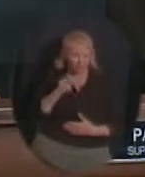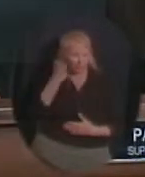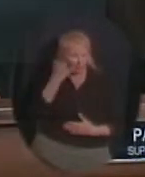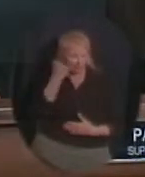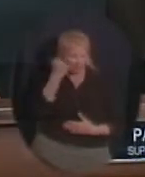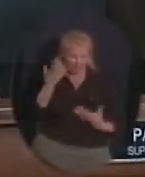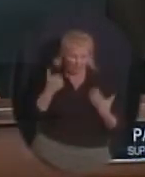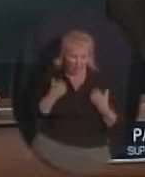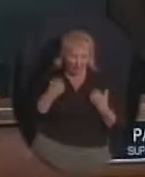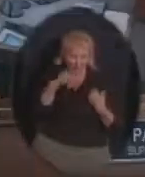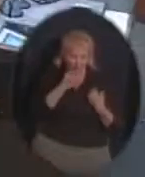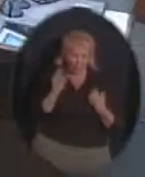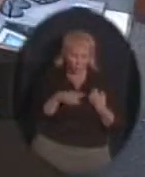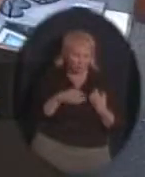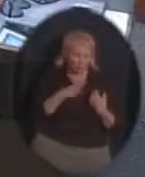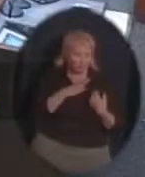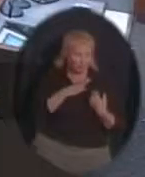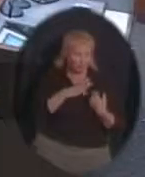questions that you might have.